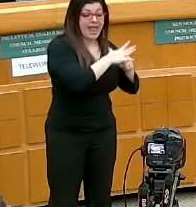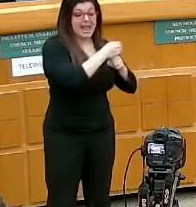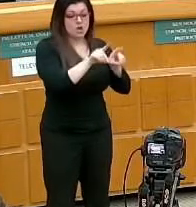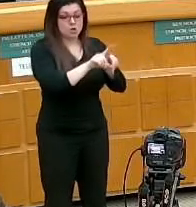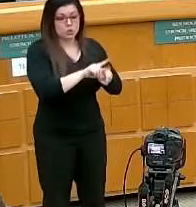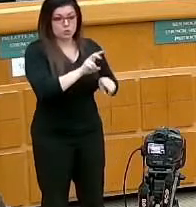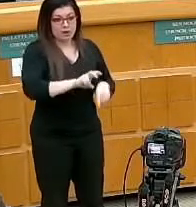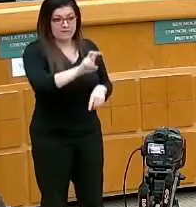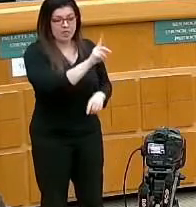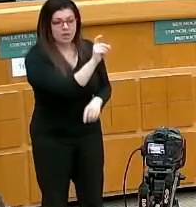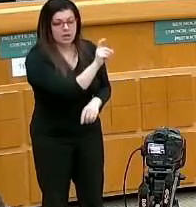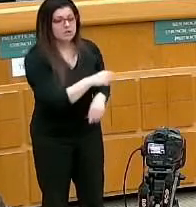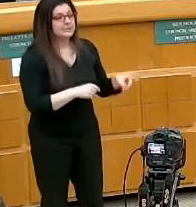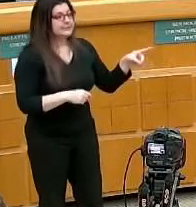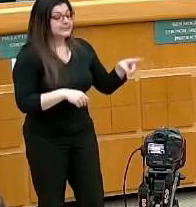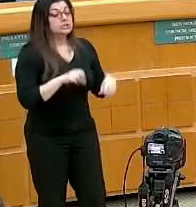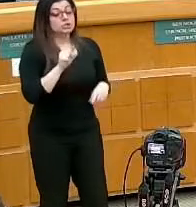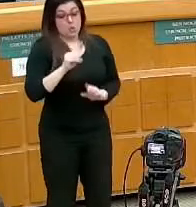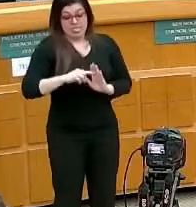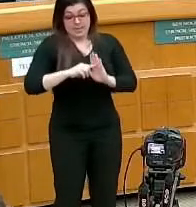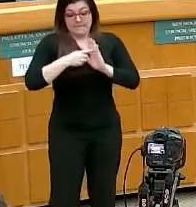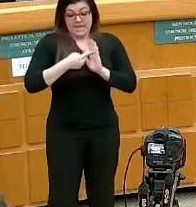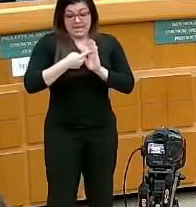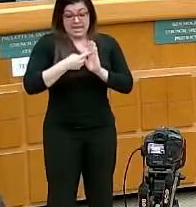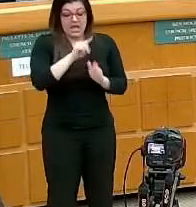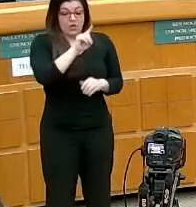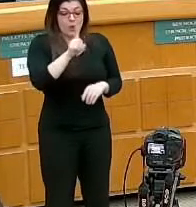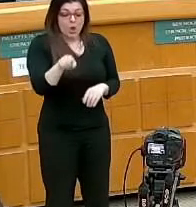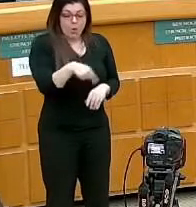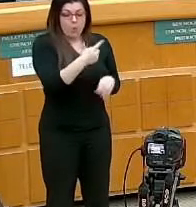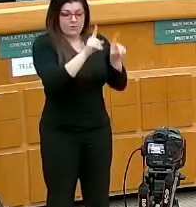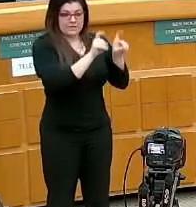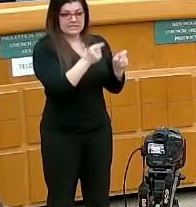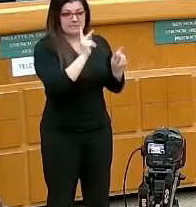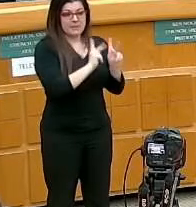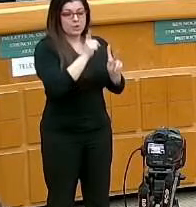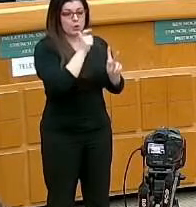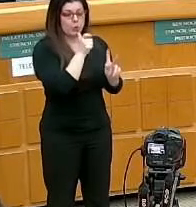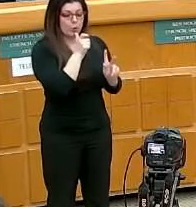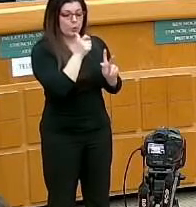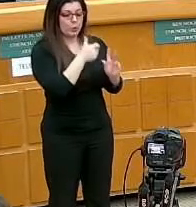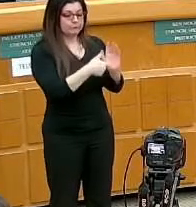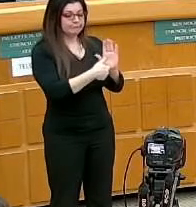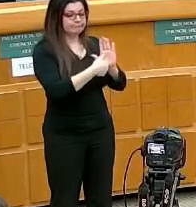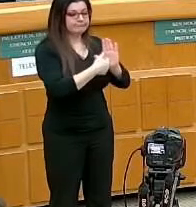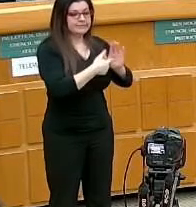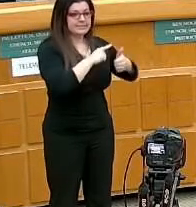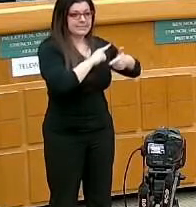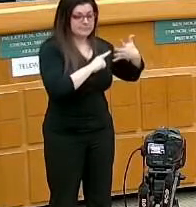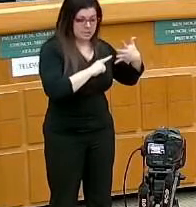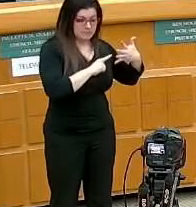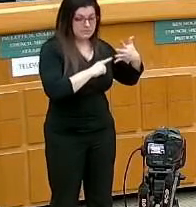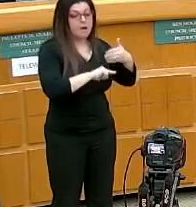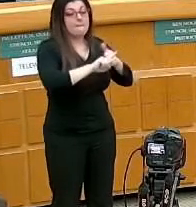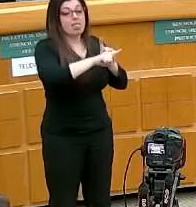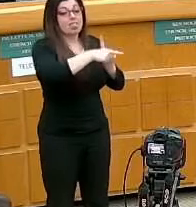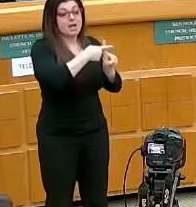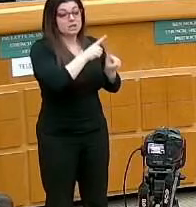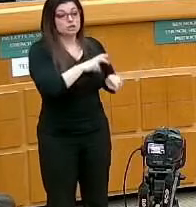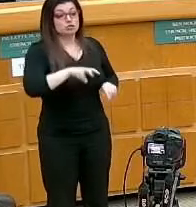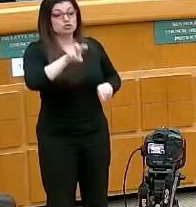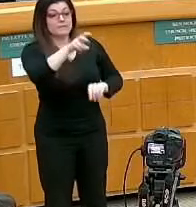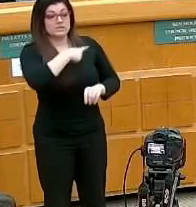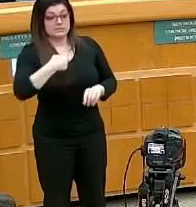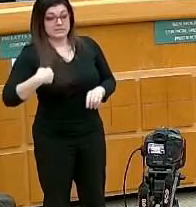had symptoms and if they had traveled to China specifically, and the CDC guidelines changed very quickly after that. We have adopted